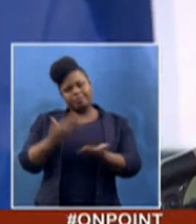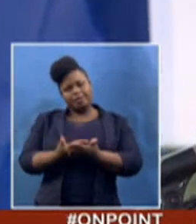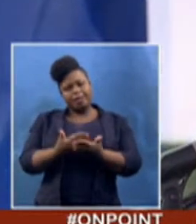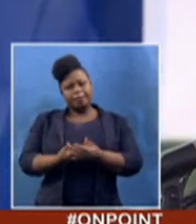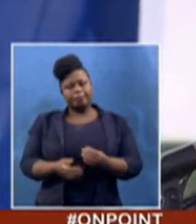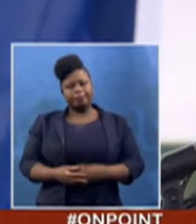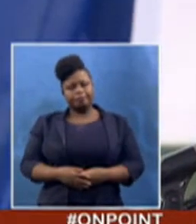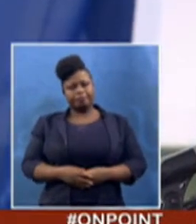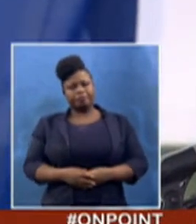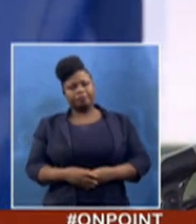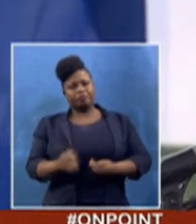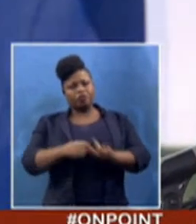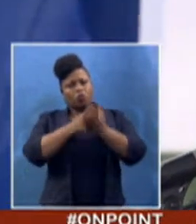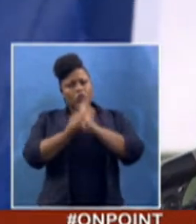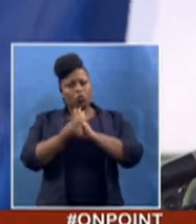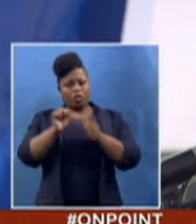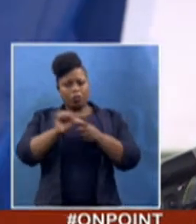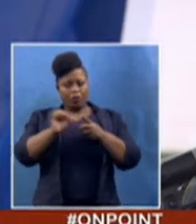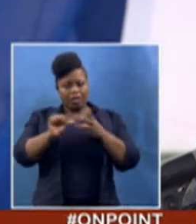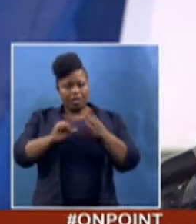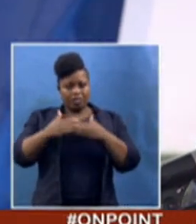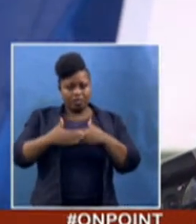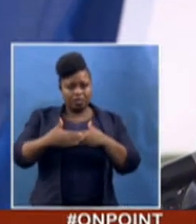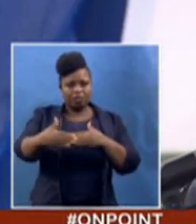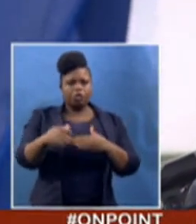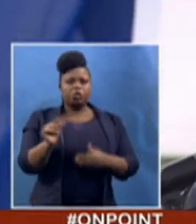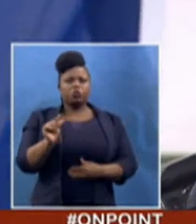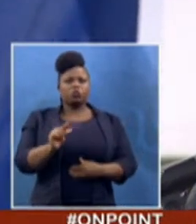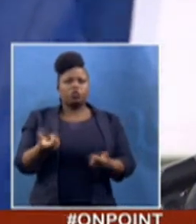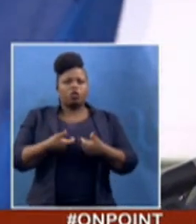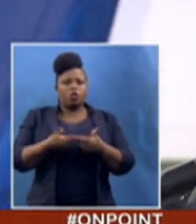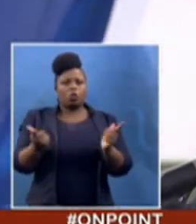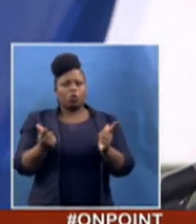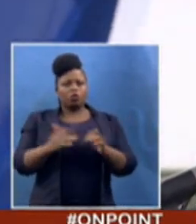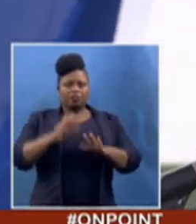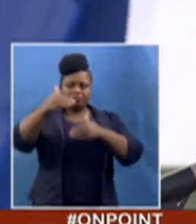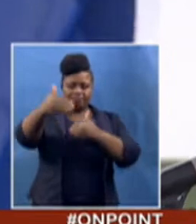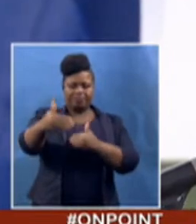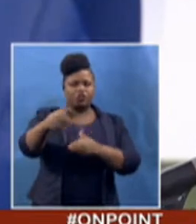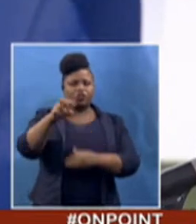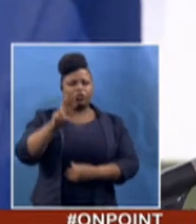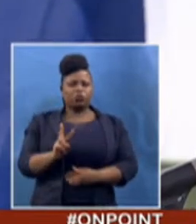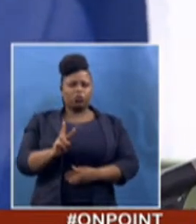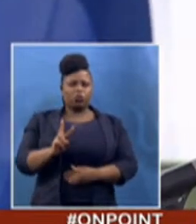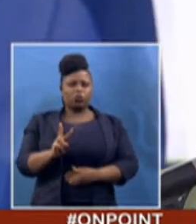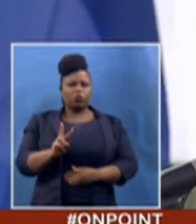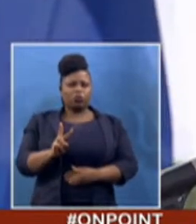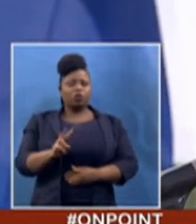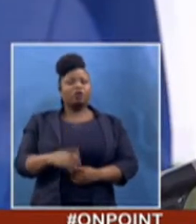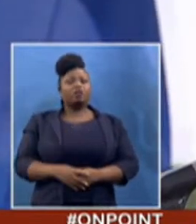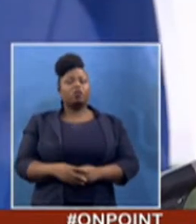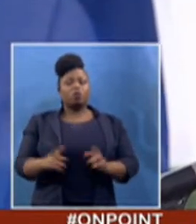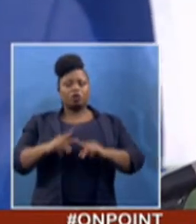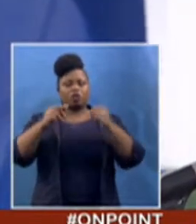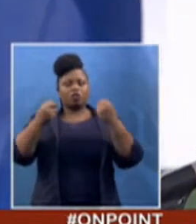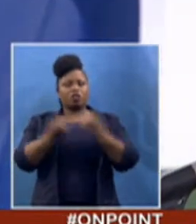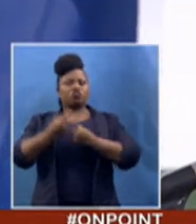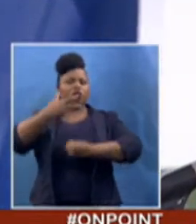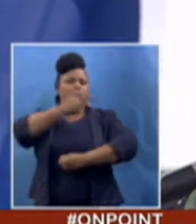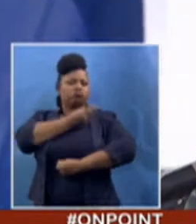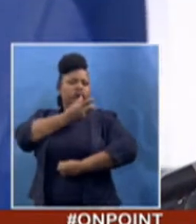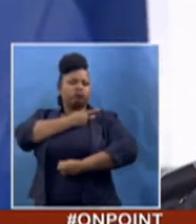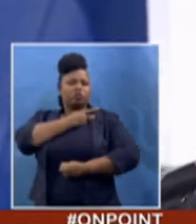coming weeks, we will be launching the second phase of our national vaccination